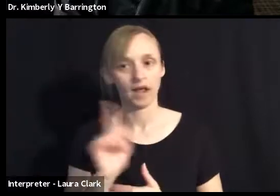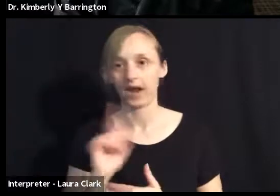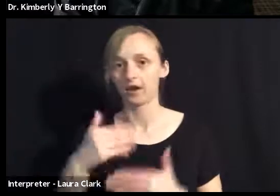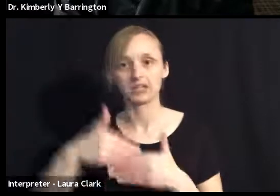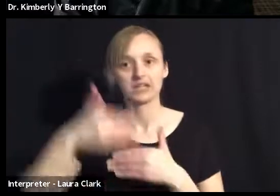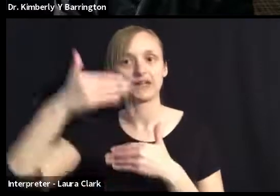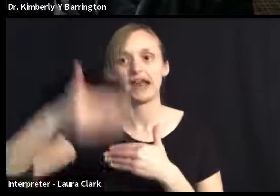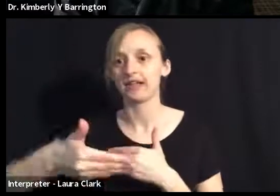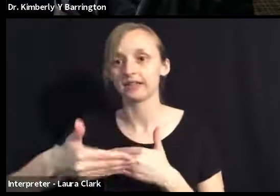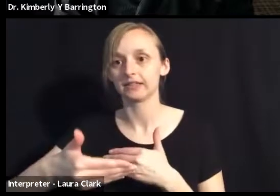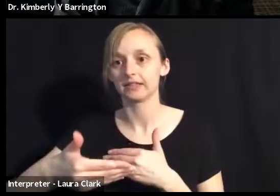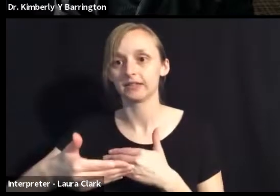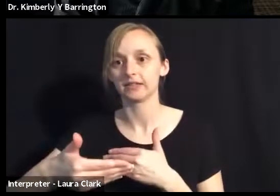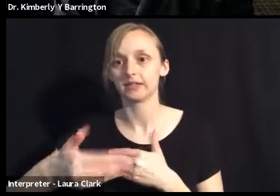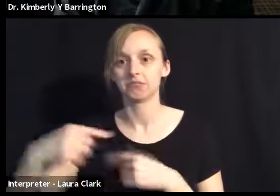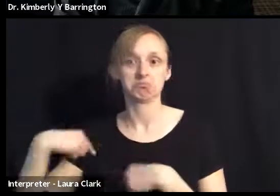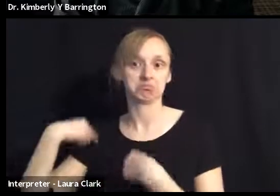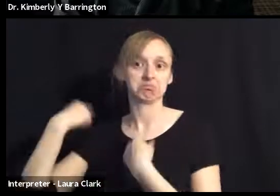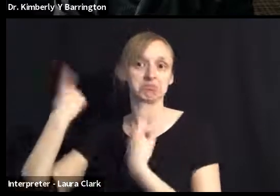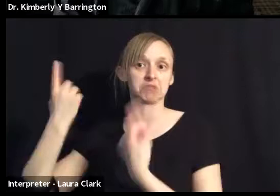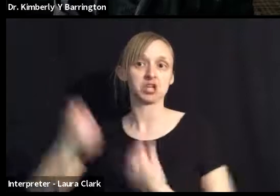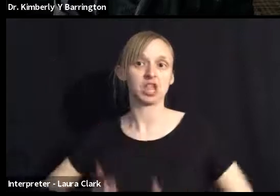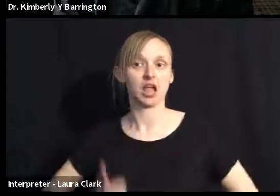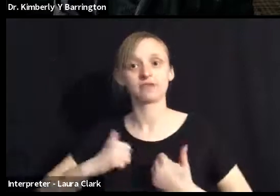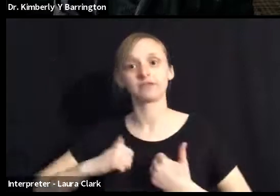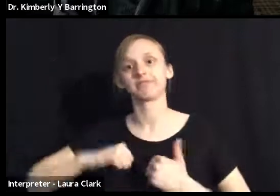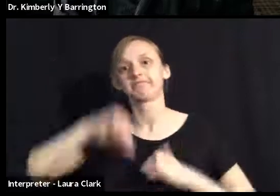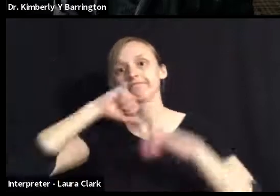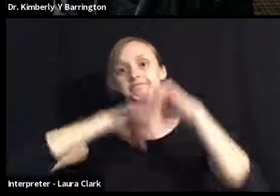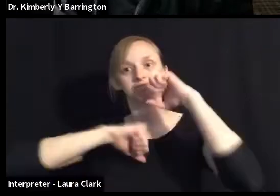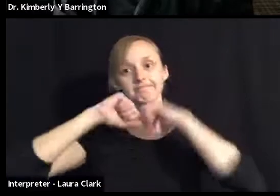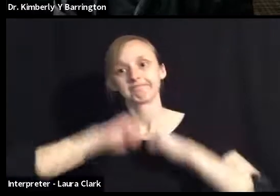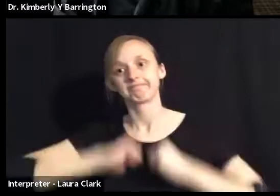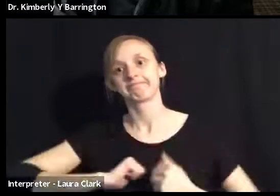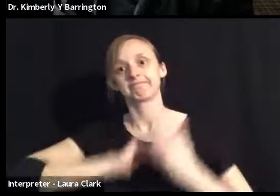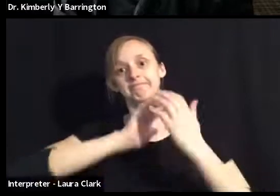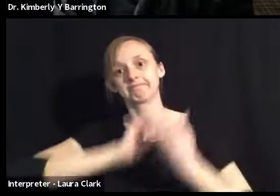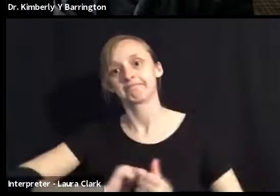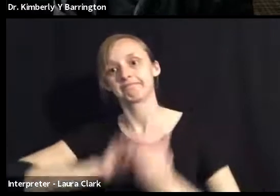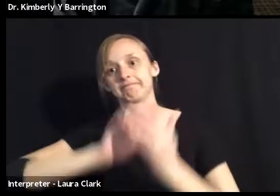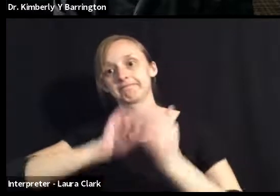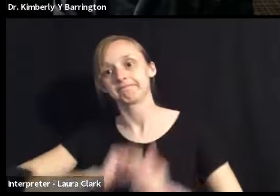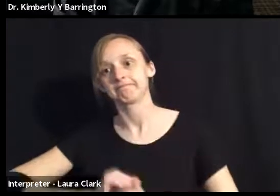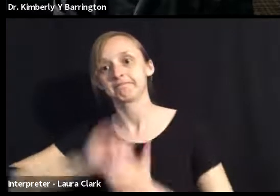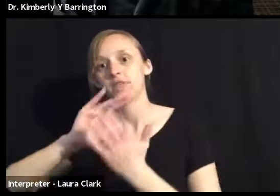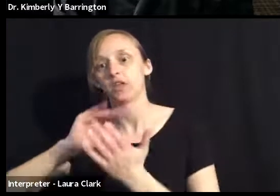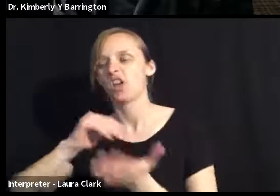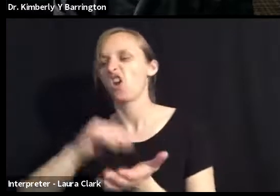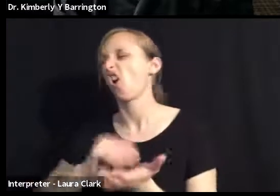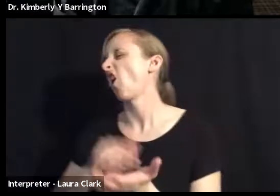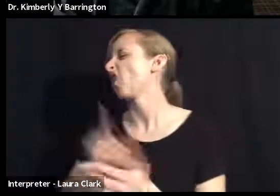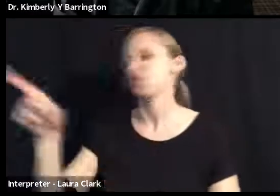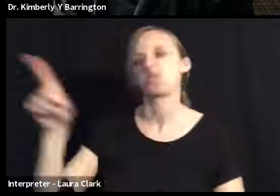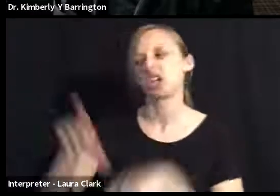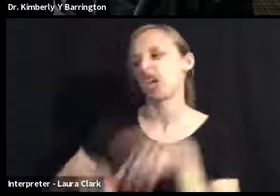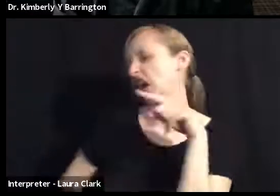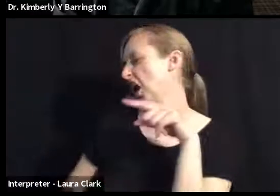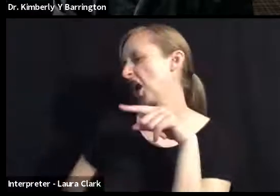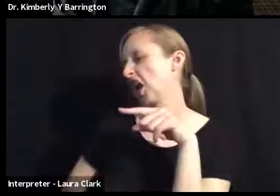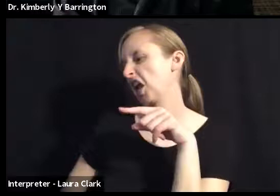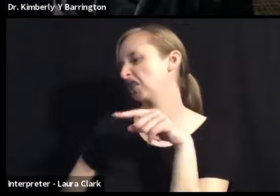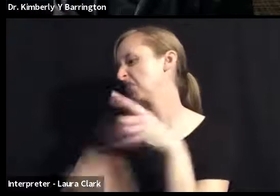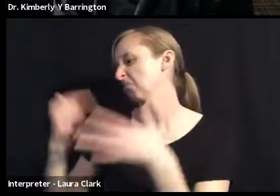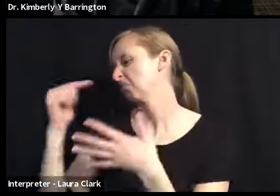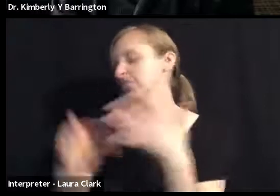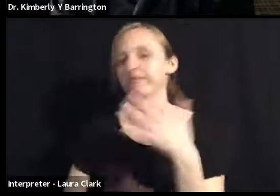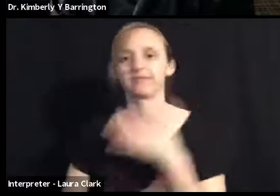overcome everything else that you've overcame before this, don't allow a doctor to tell you what you can't overcome. Because they told